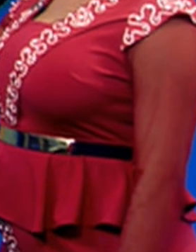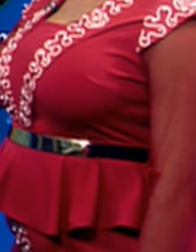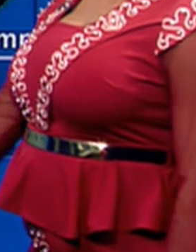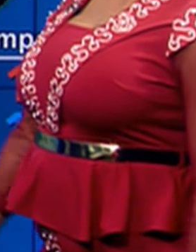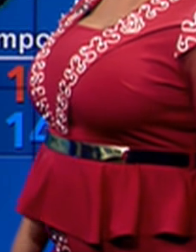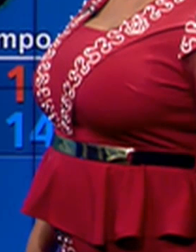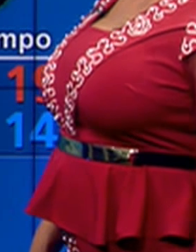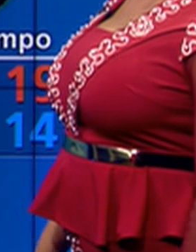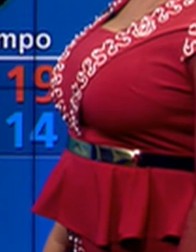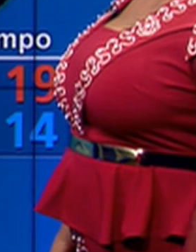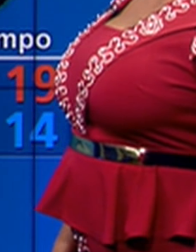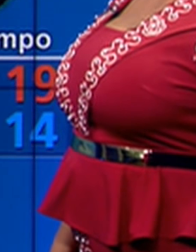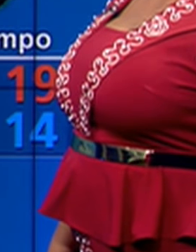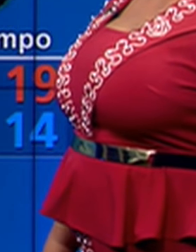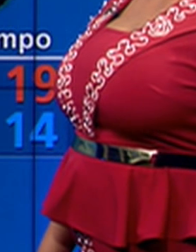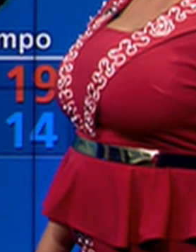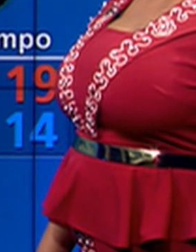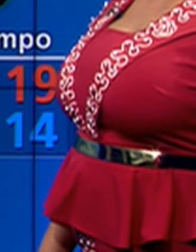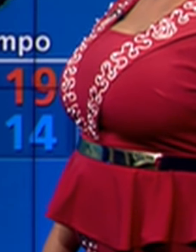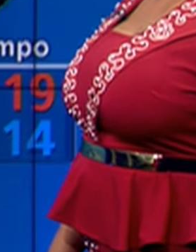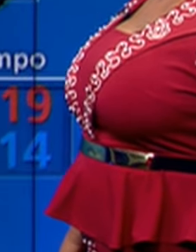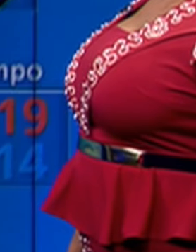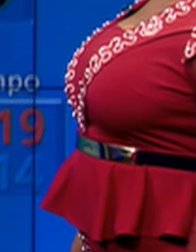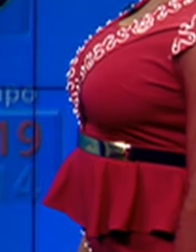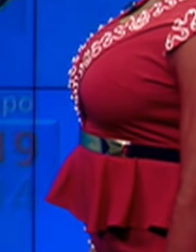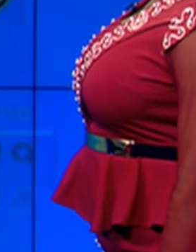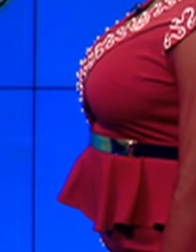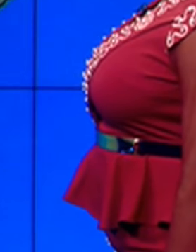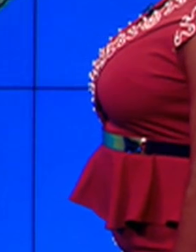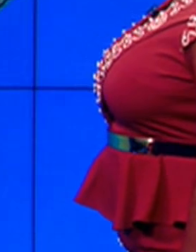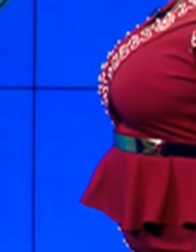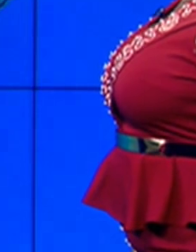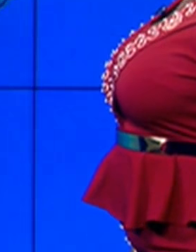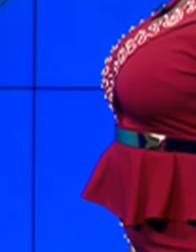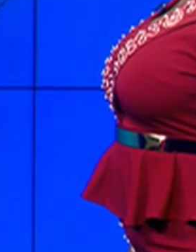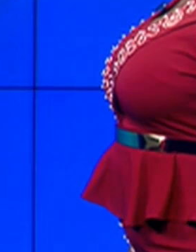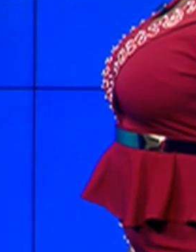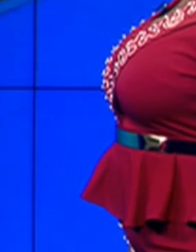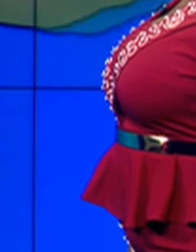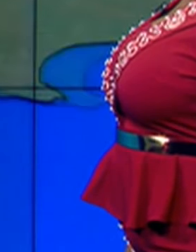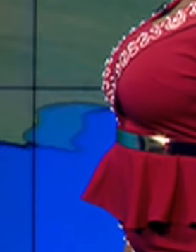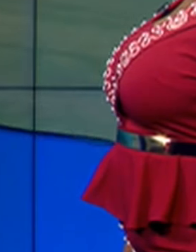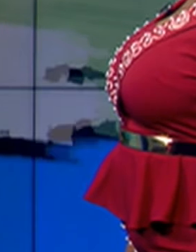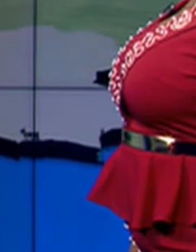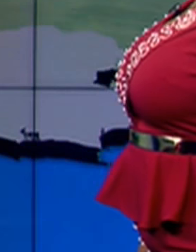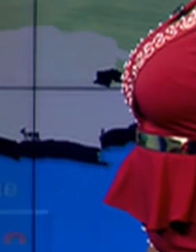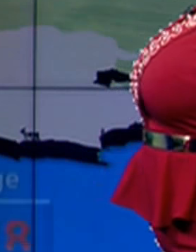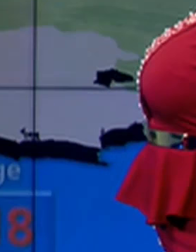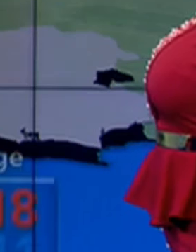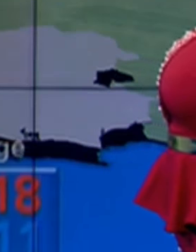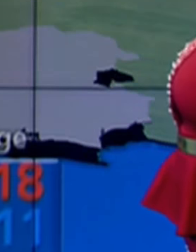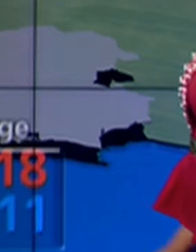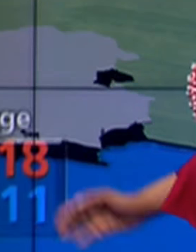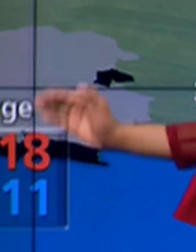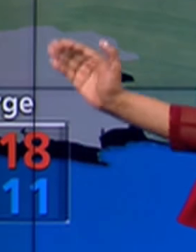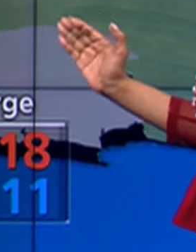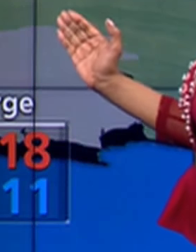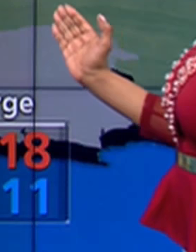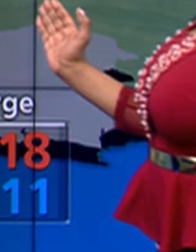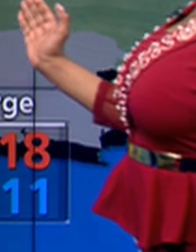tlabe go ntse go tonya re lebelela gona Ncuba go tlabe go ntse go ruthetše ka tše 26 re lebelela go provinceng ya Western Cape go la go